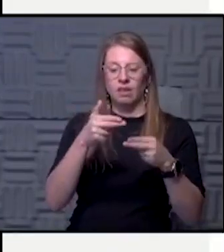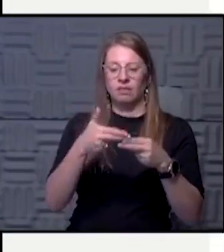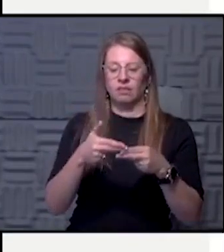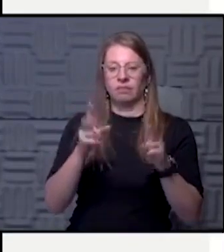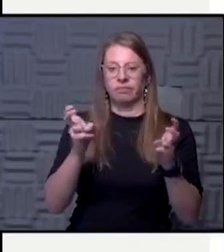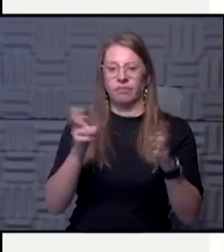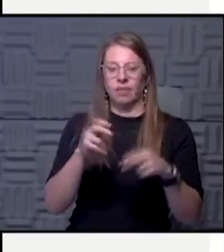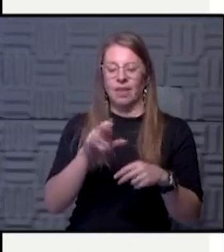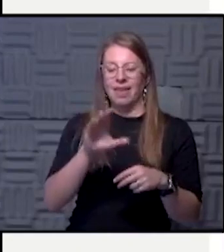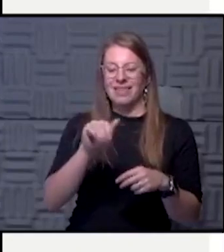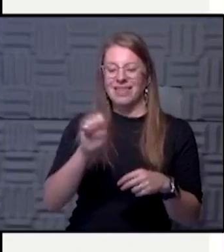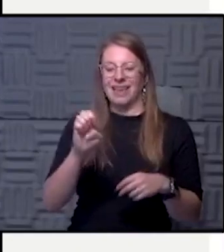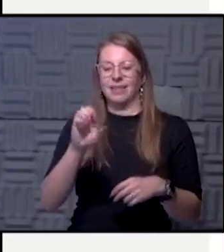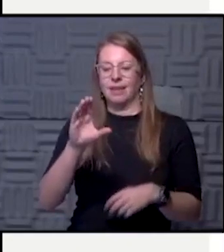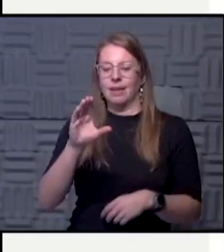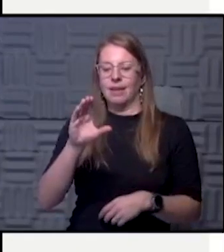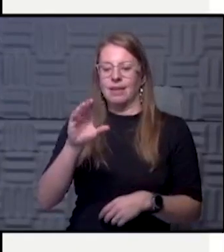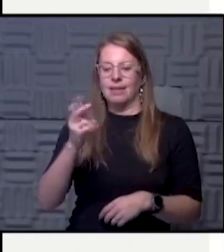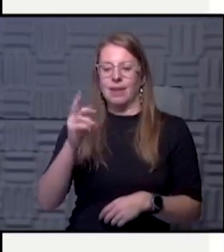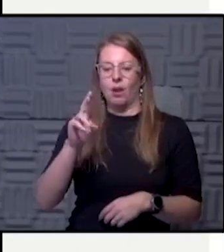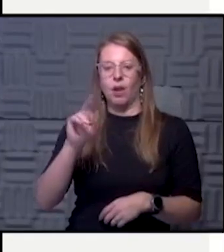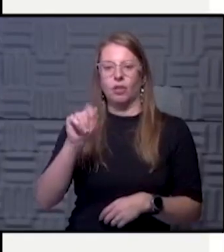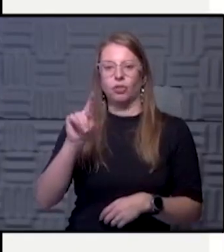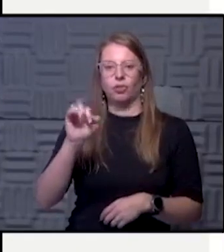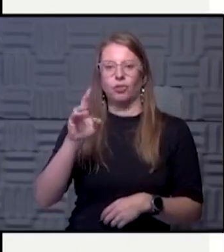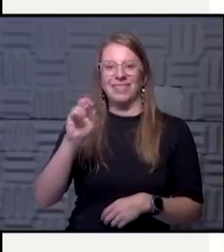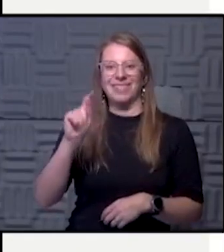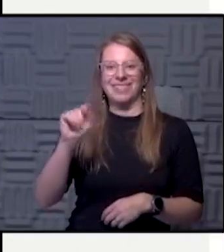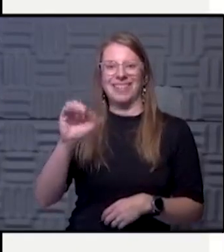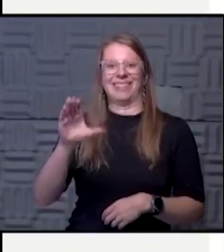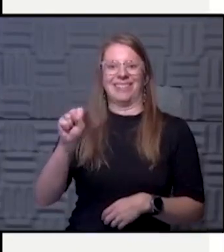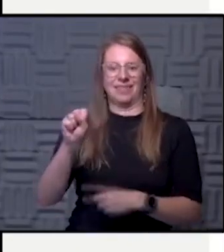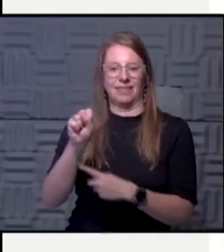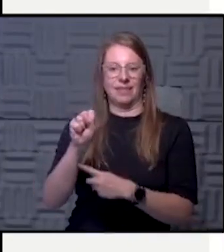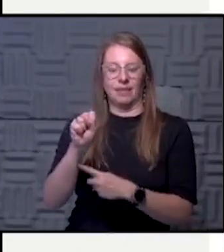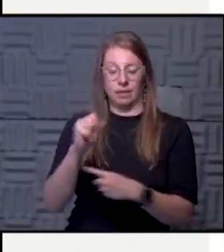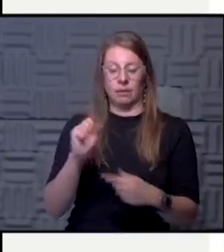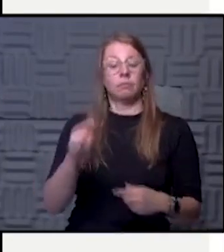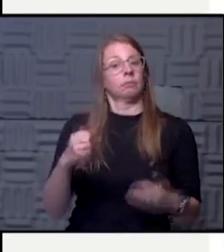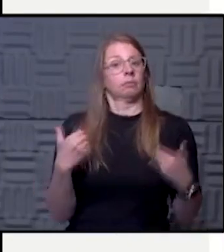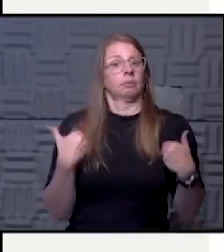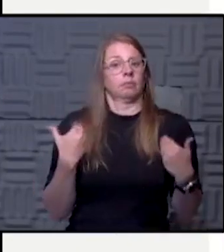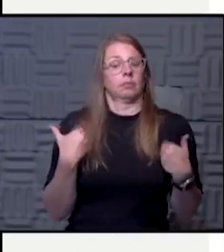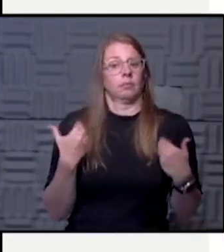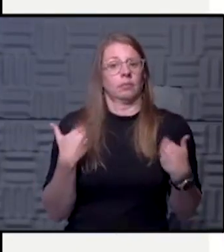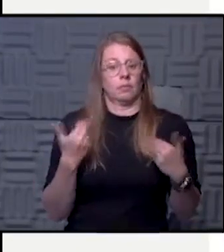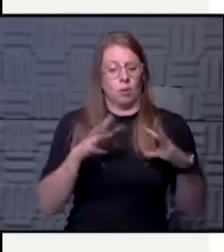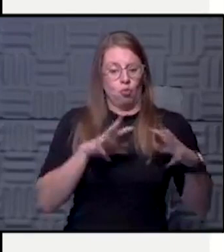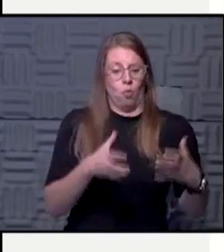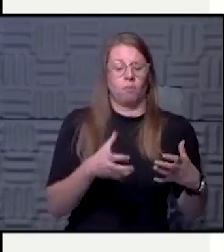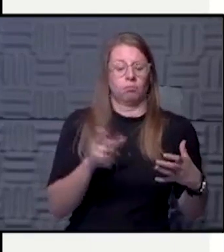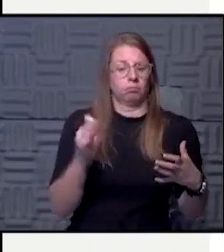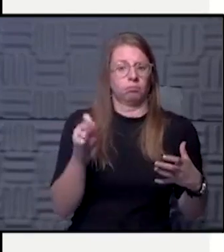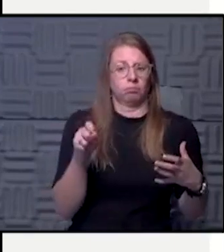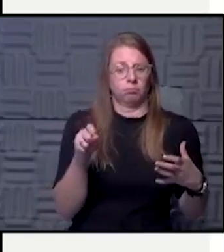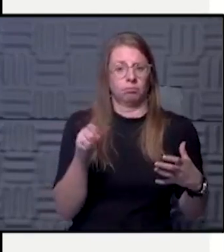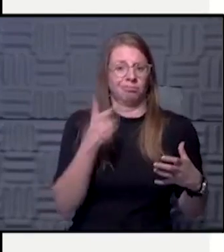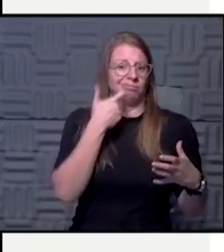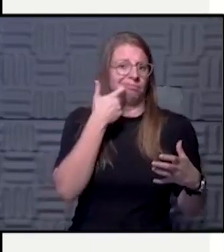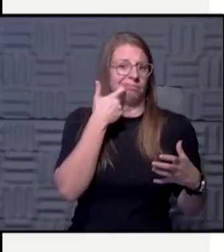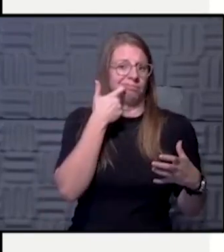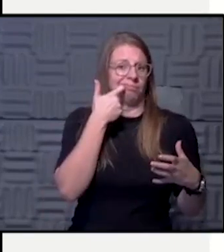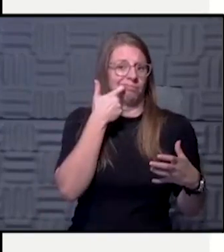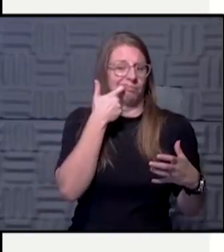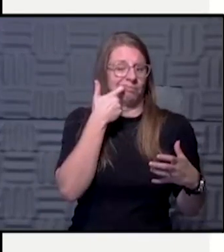case characteristics. So yes, there are a younger group recently,